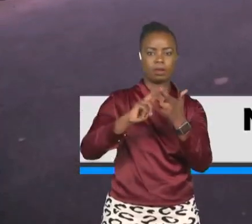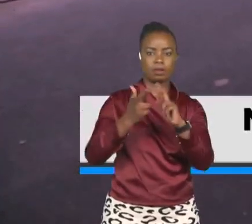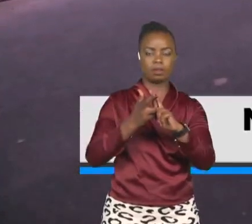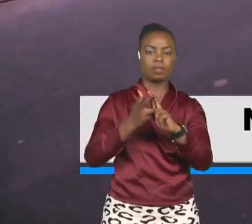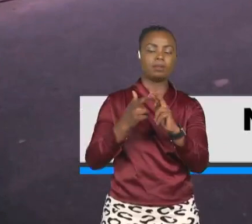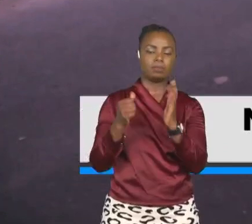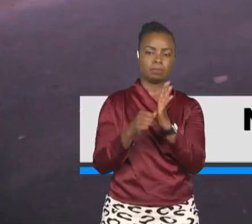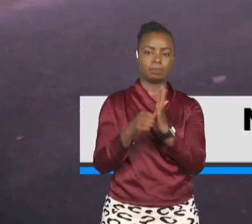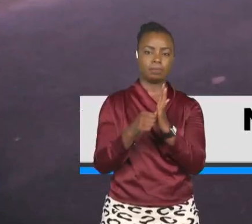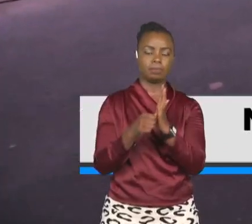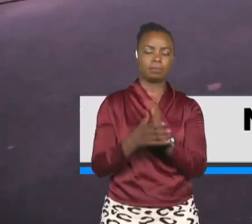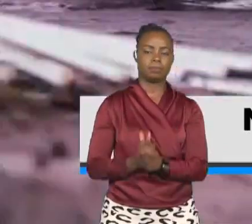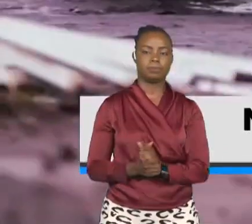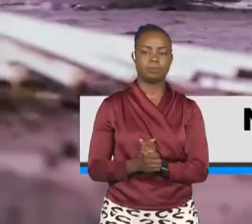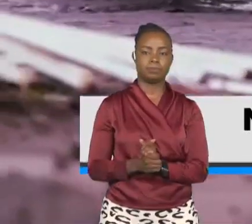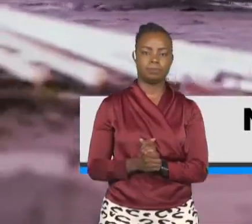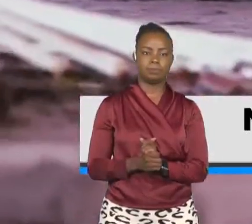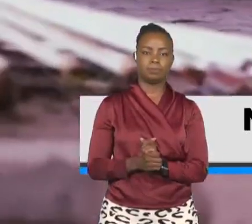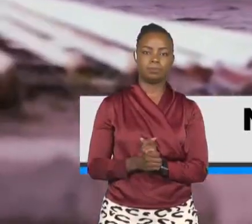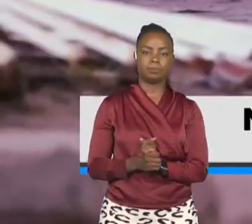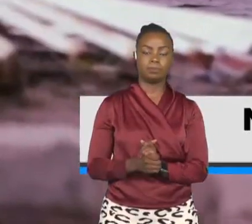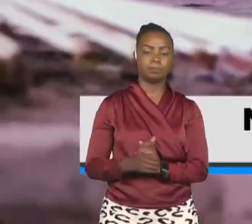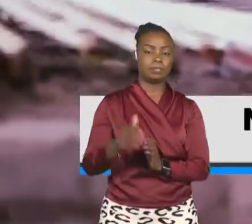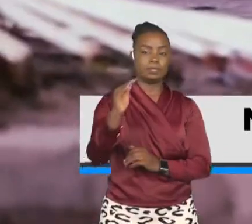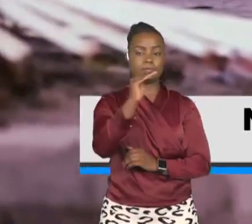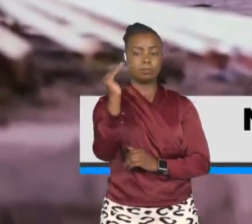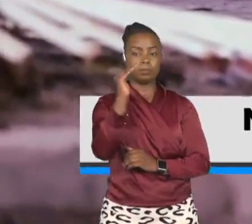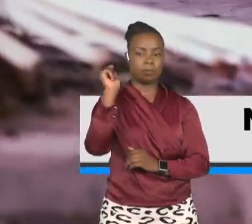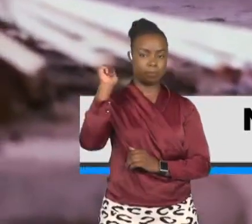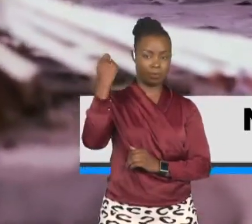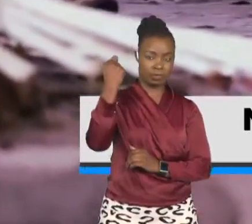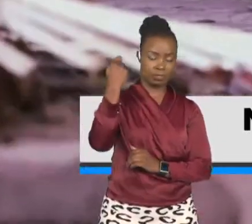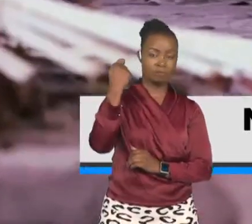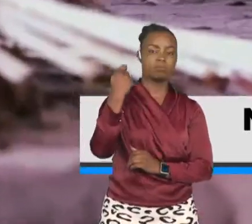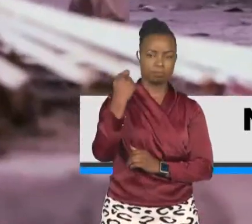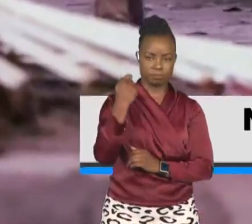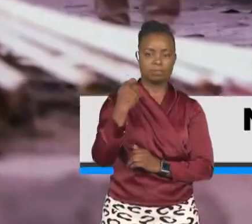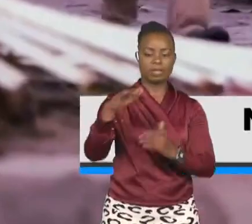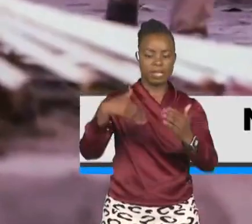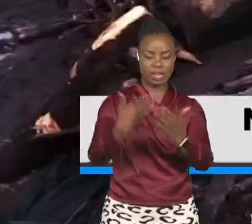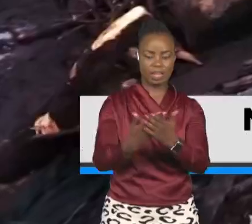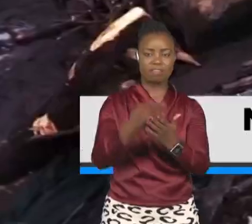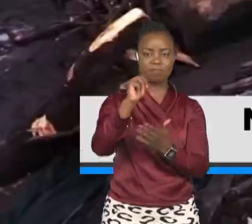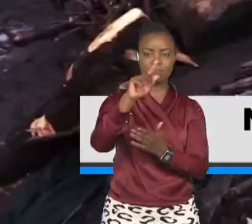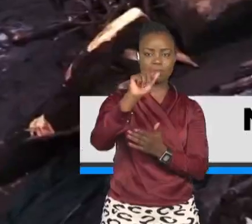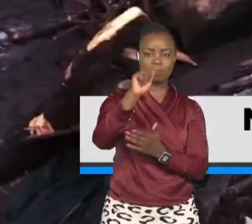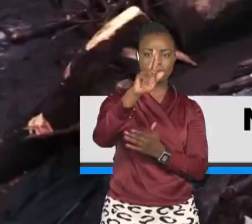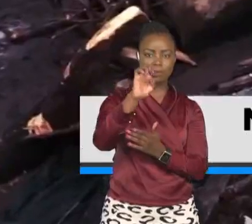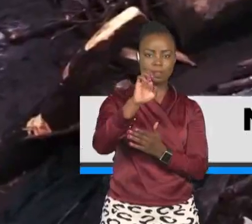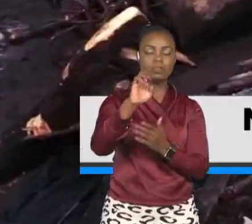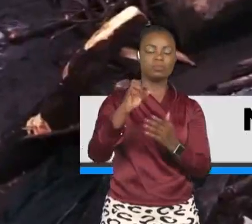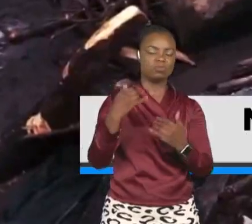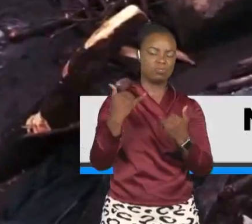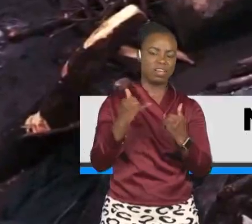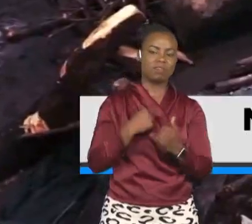in the southern hemisphere. Zimbabwean President Emmerson Mnangagwa arrived in Mutare to visit areas affected by the